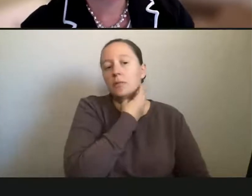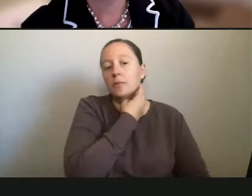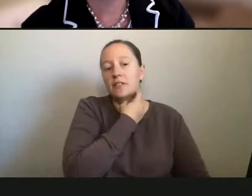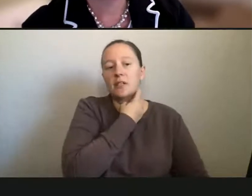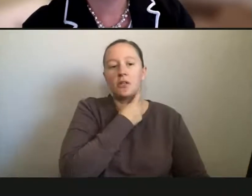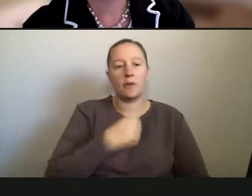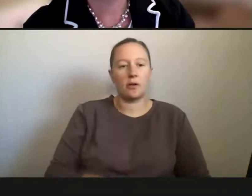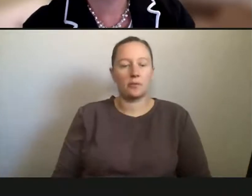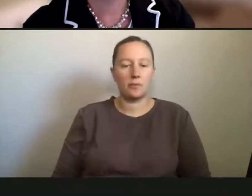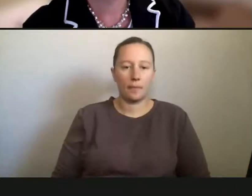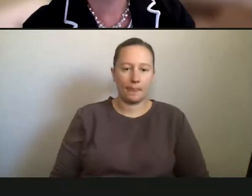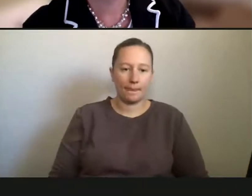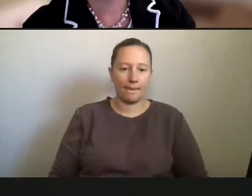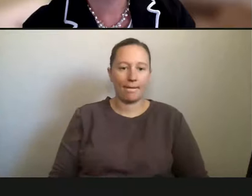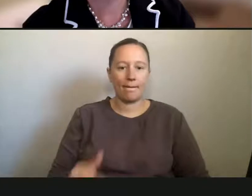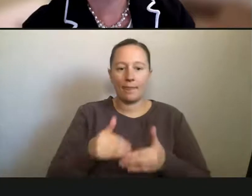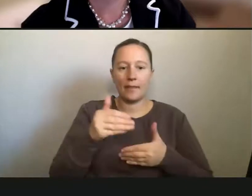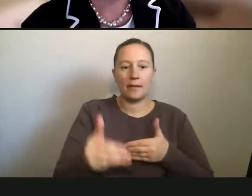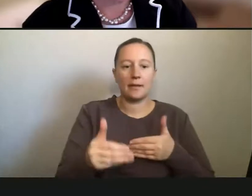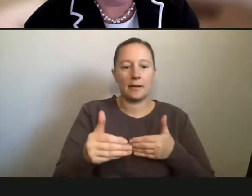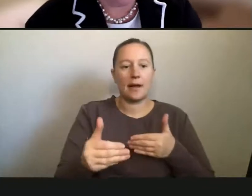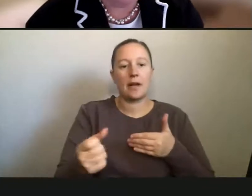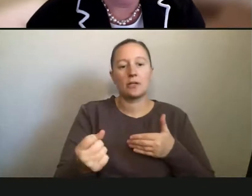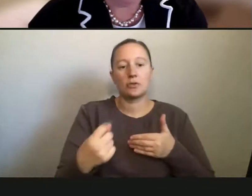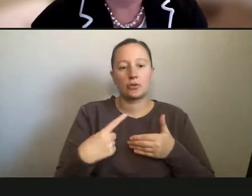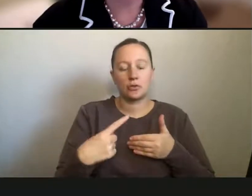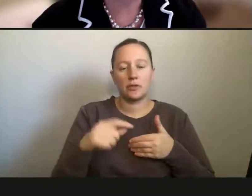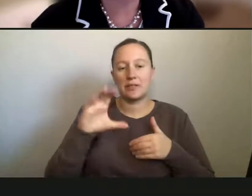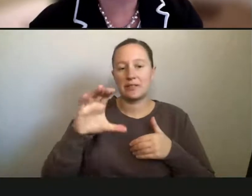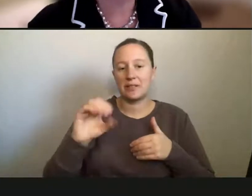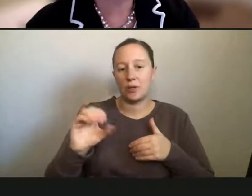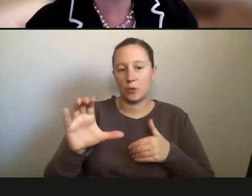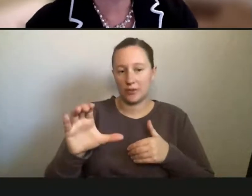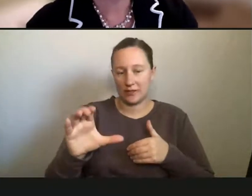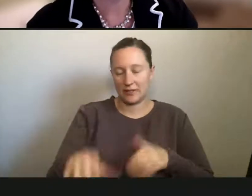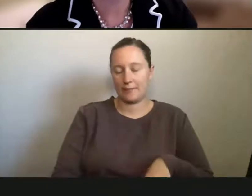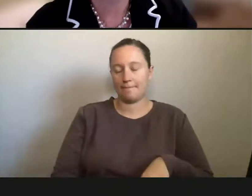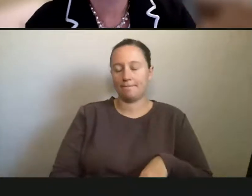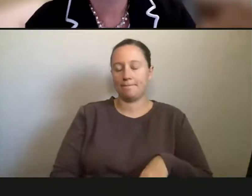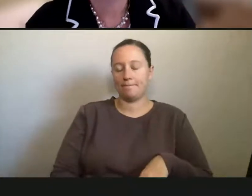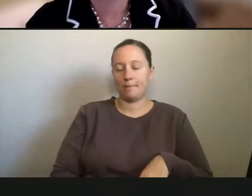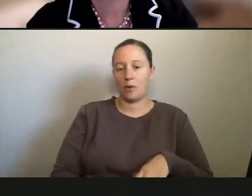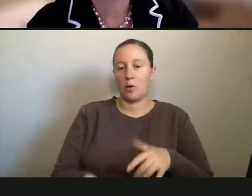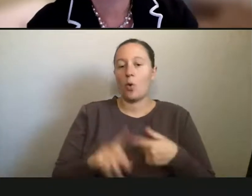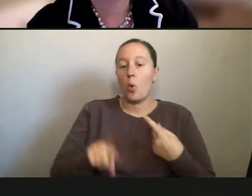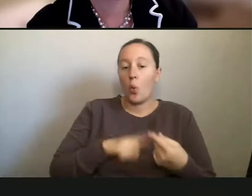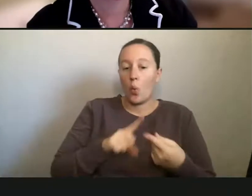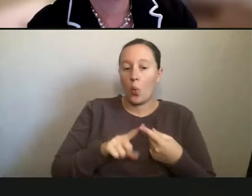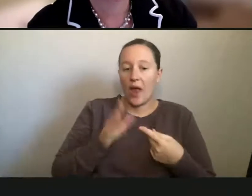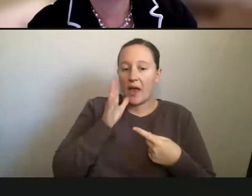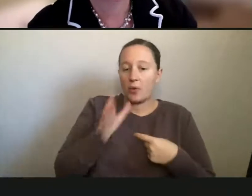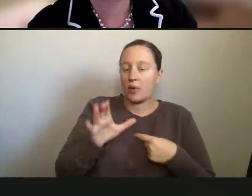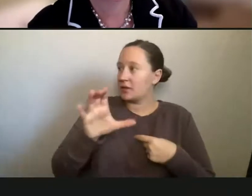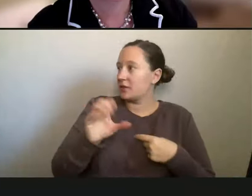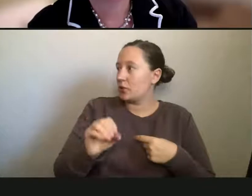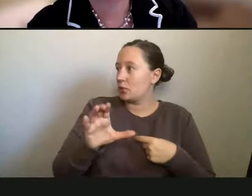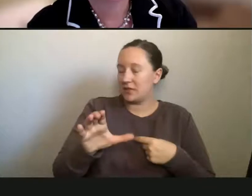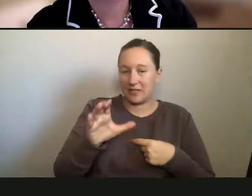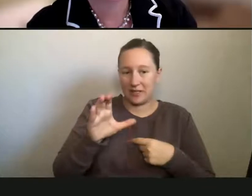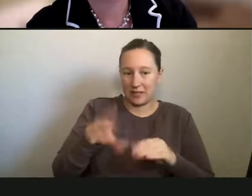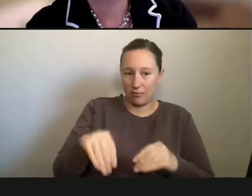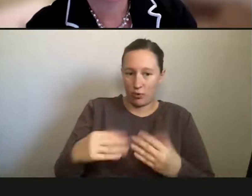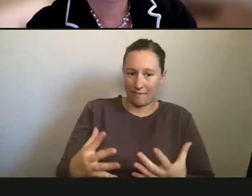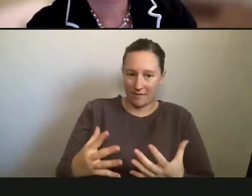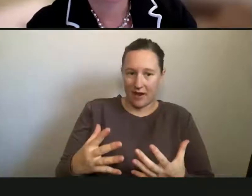Thanks. The next question that I have is about COCs. And the question is, when will the COC be provided to